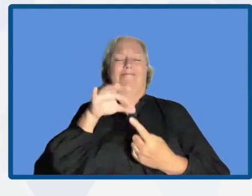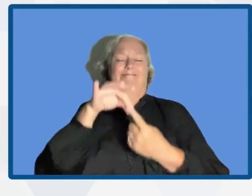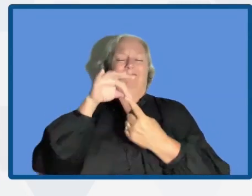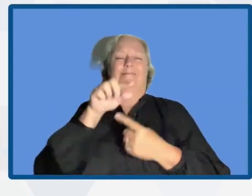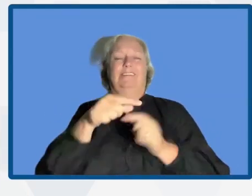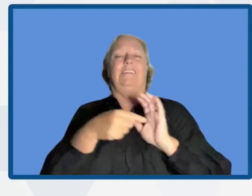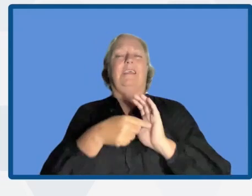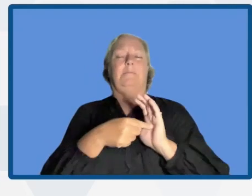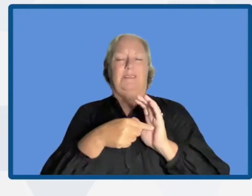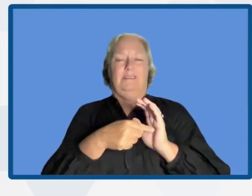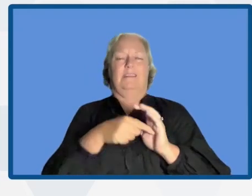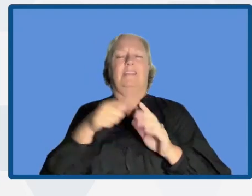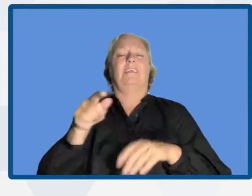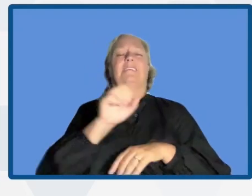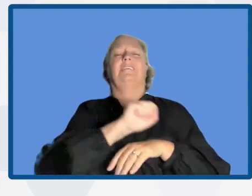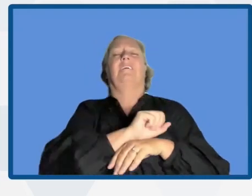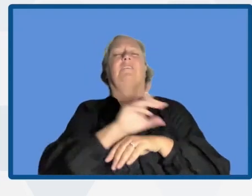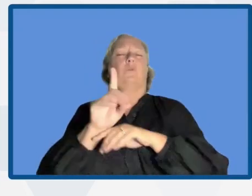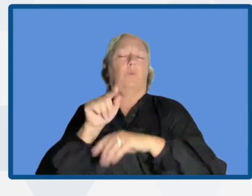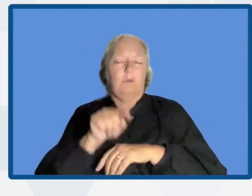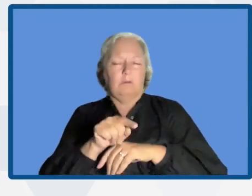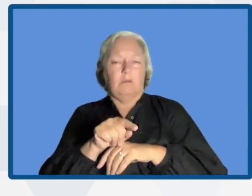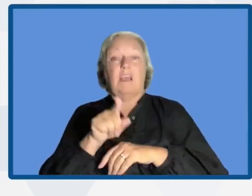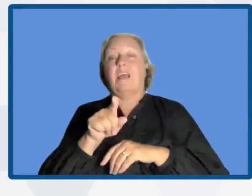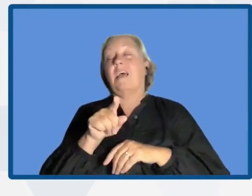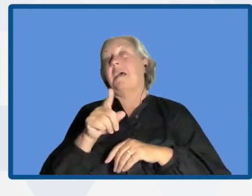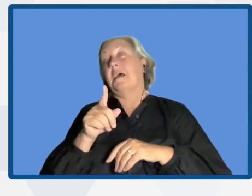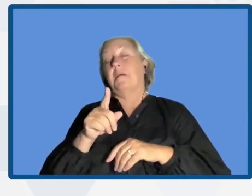Salvador. And I believe that in Central America